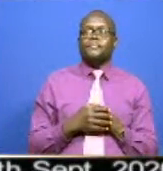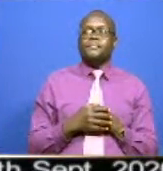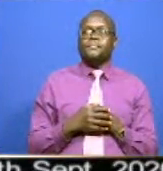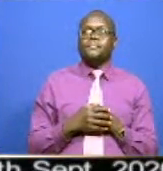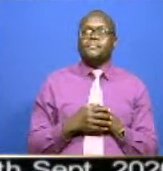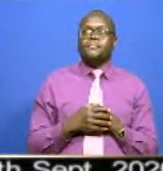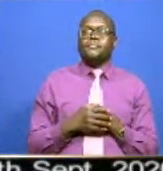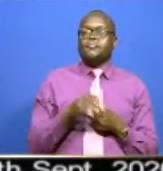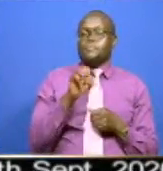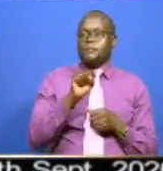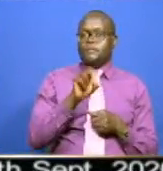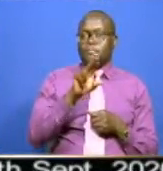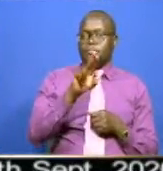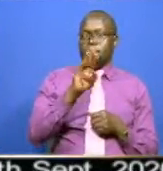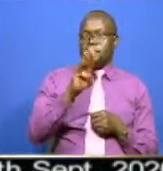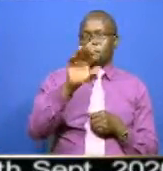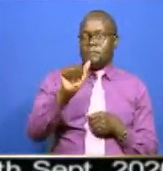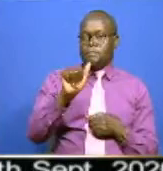Subanov.